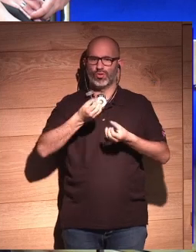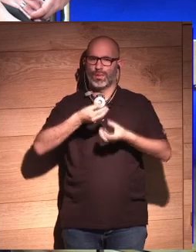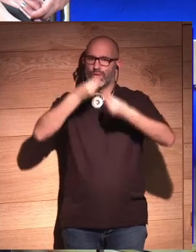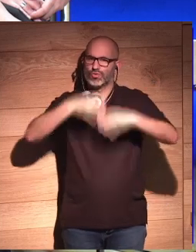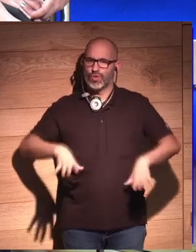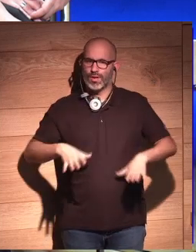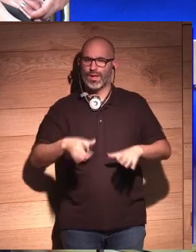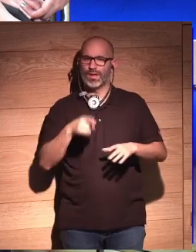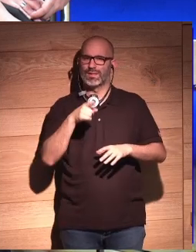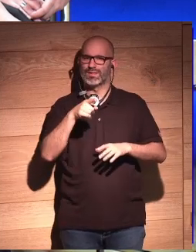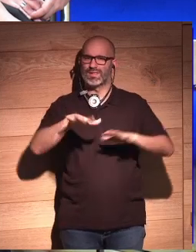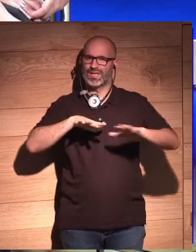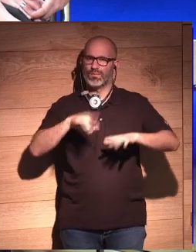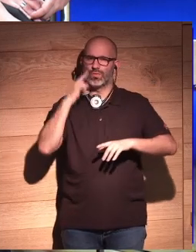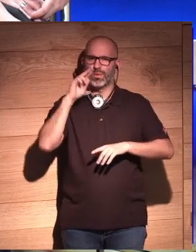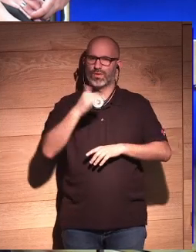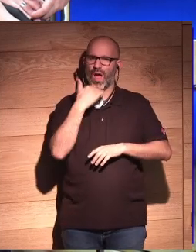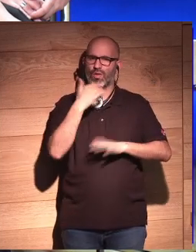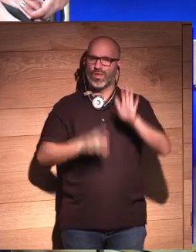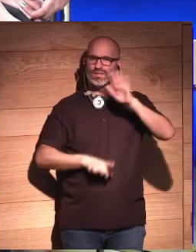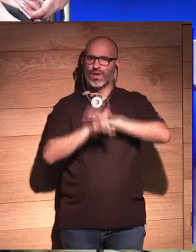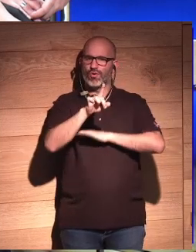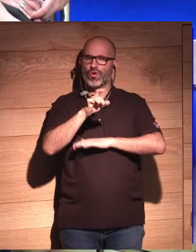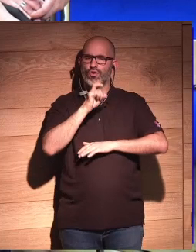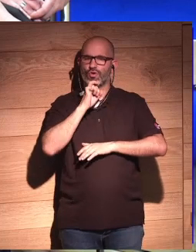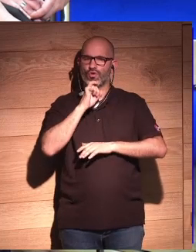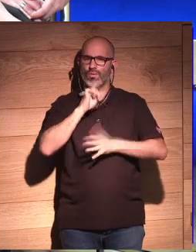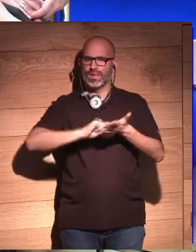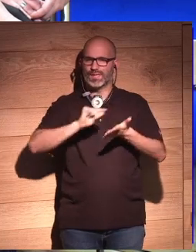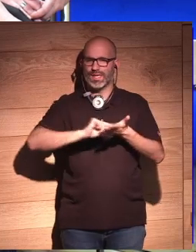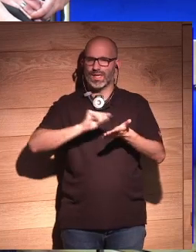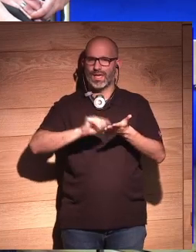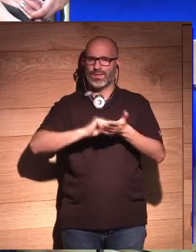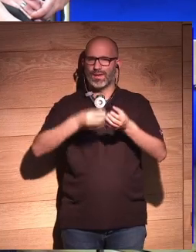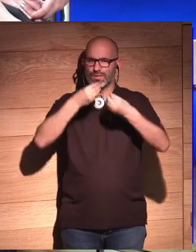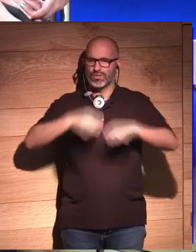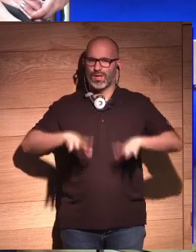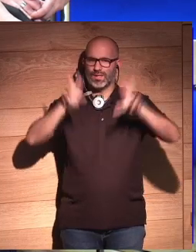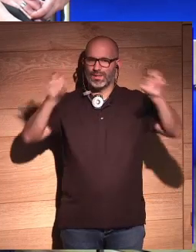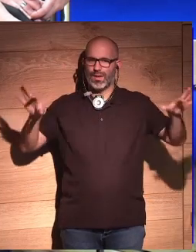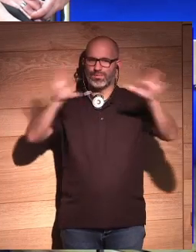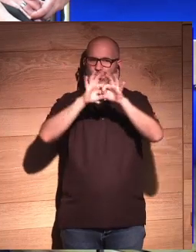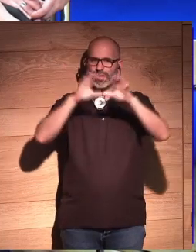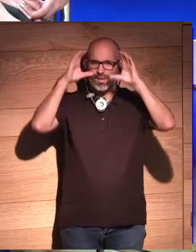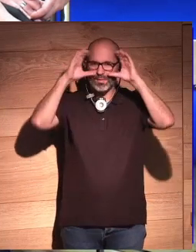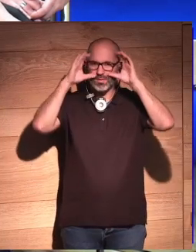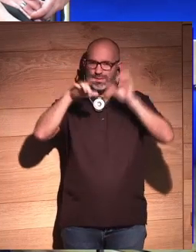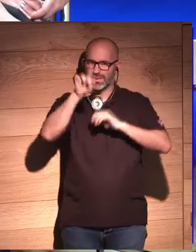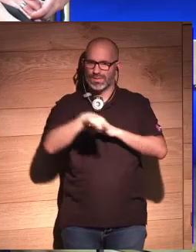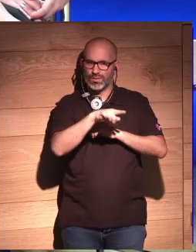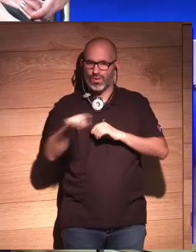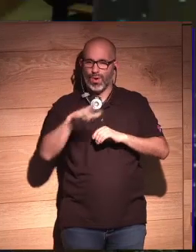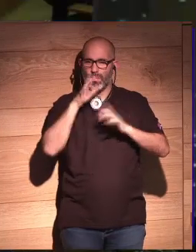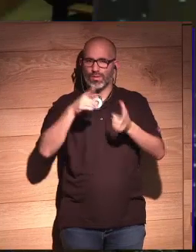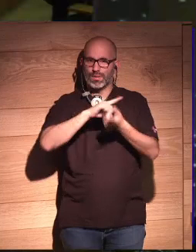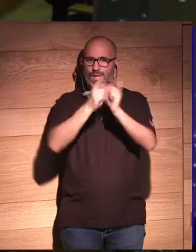the stories for VR now that, it keeps changing all the time? Is it longer now? Because at the beginning, there's like, people get